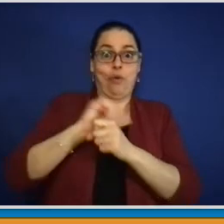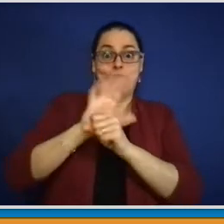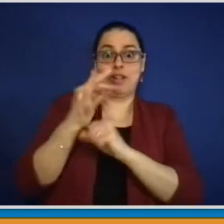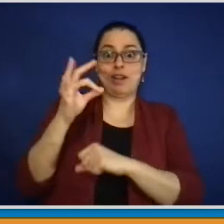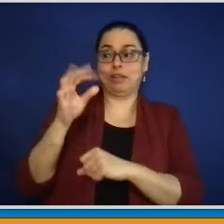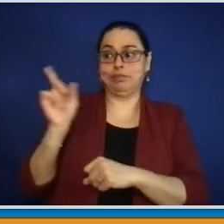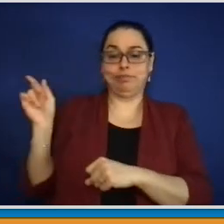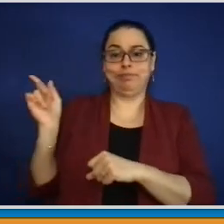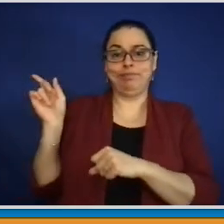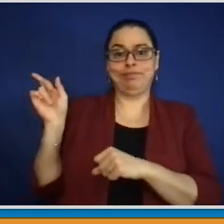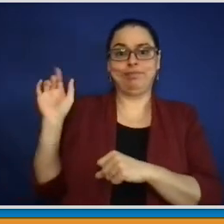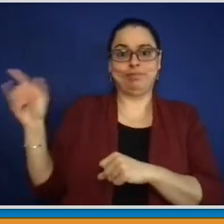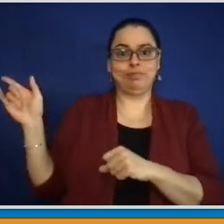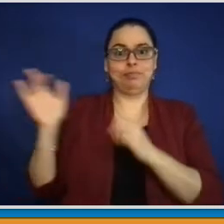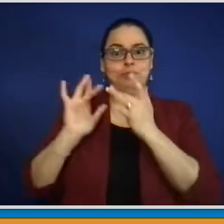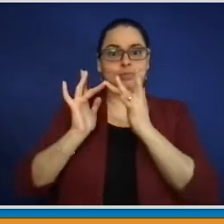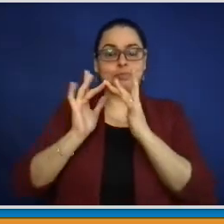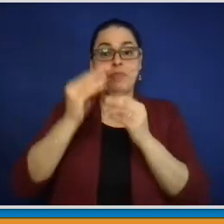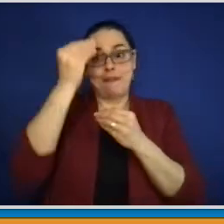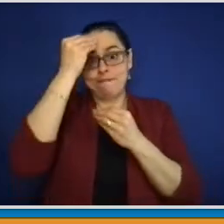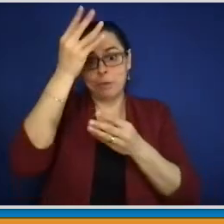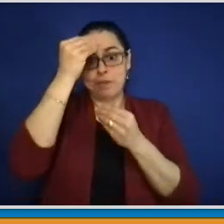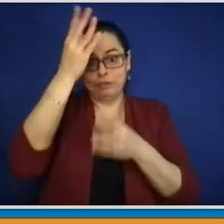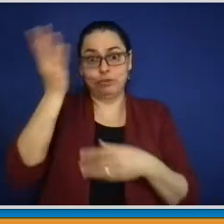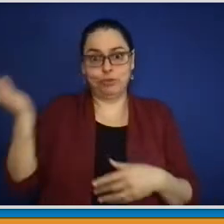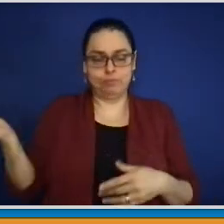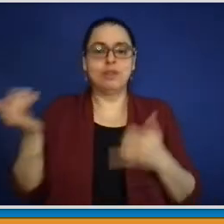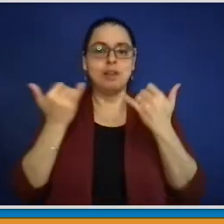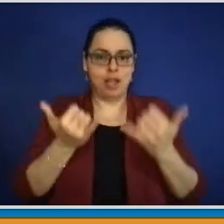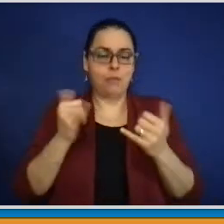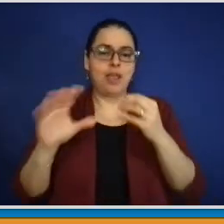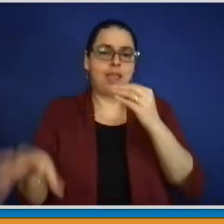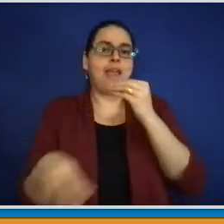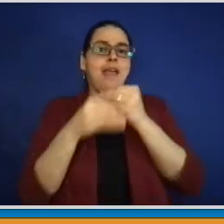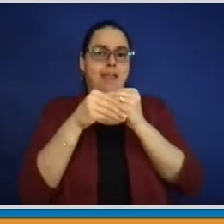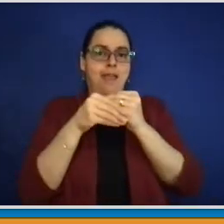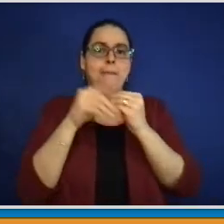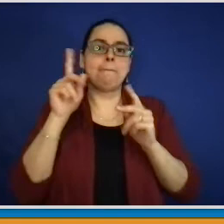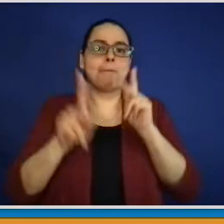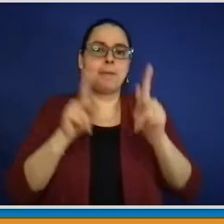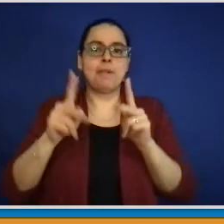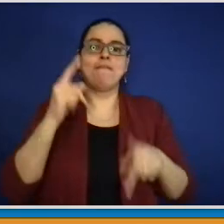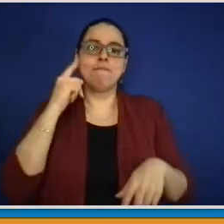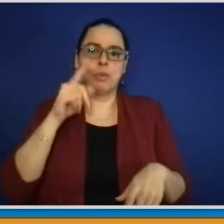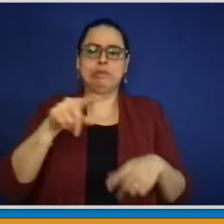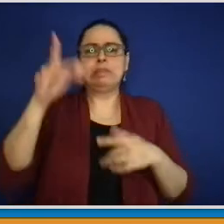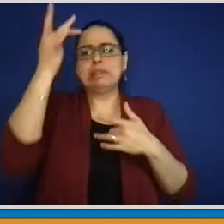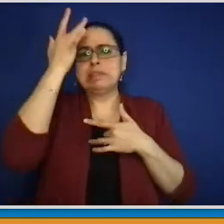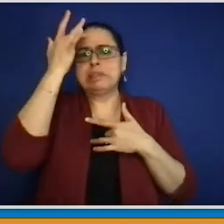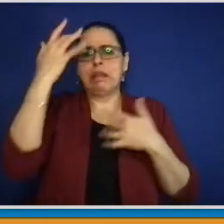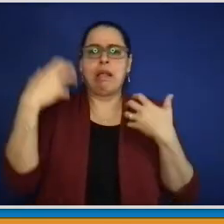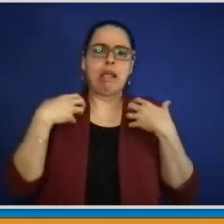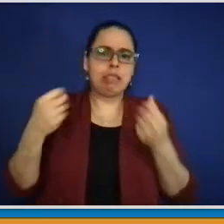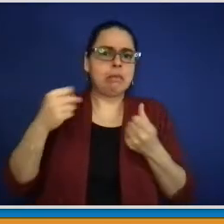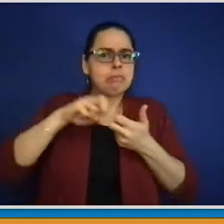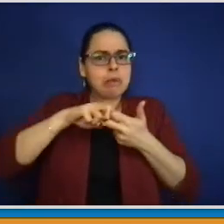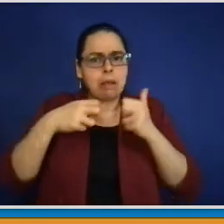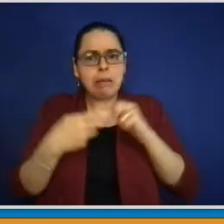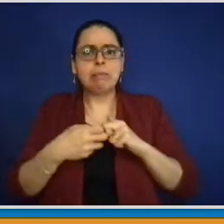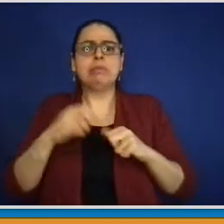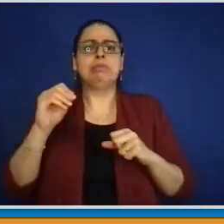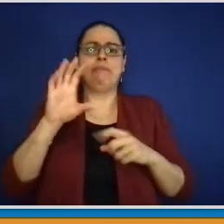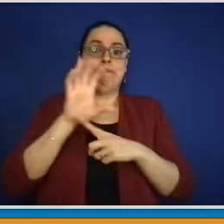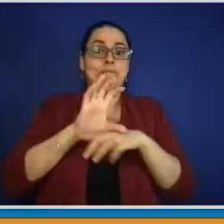for individuals with comorbidities or underlying illnesses as well, so that you'll be able to see exactly what puts you into the various levels